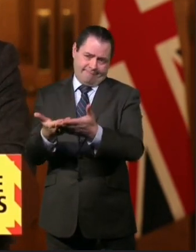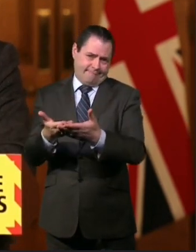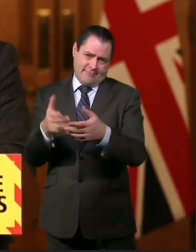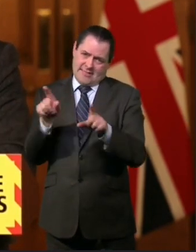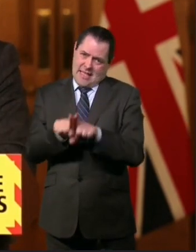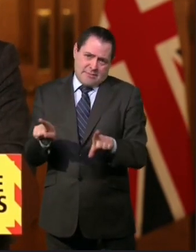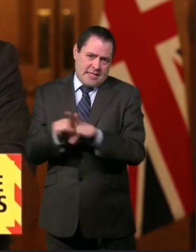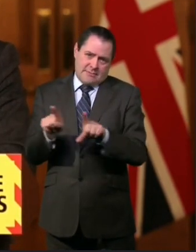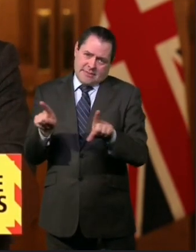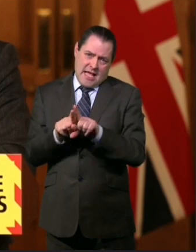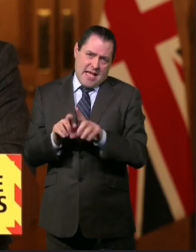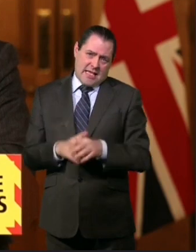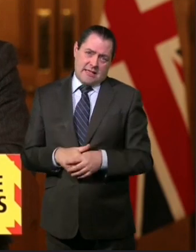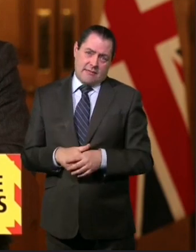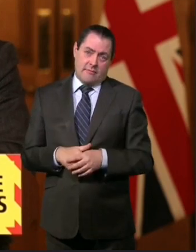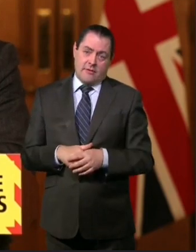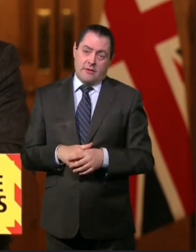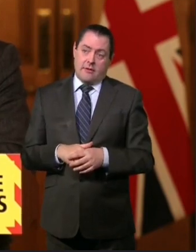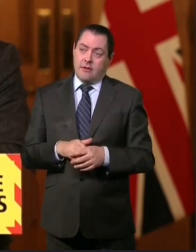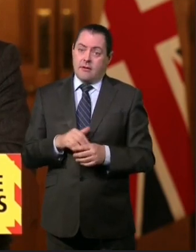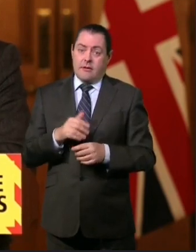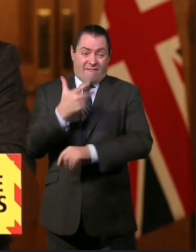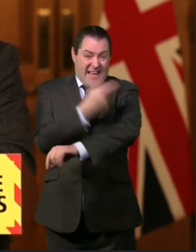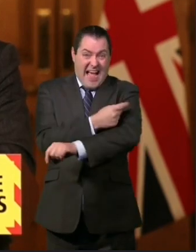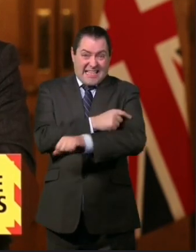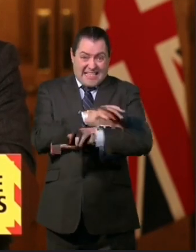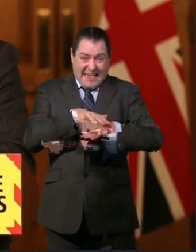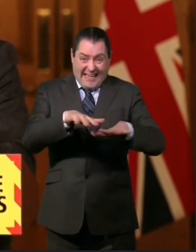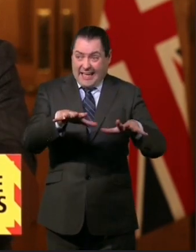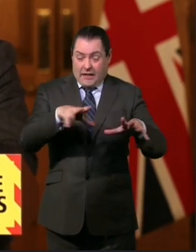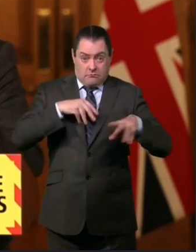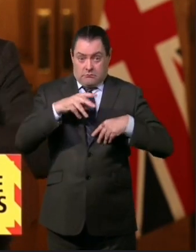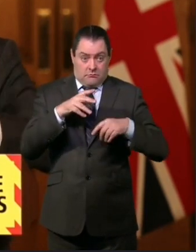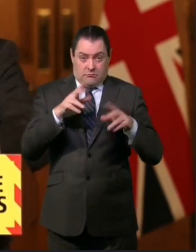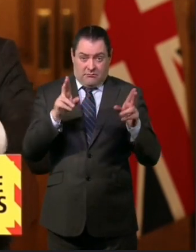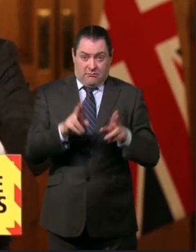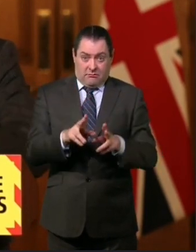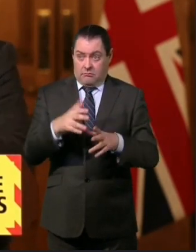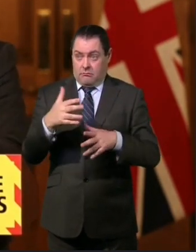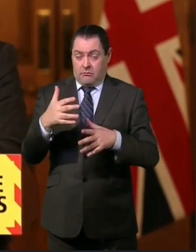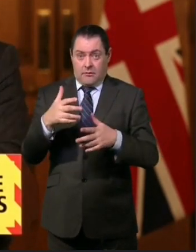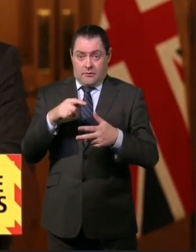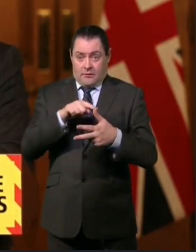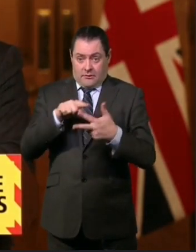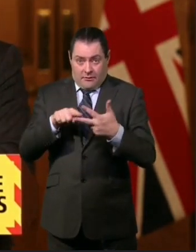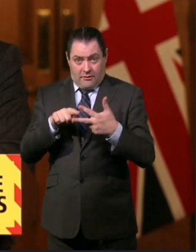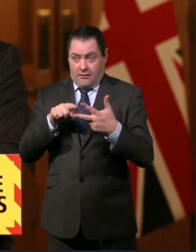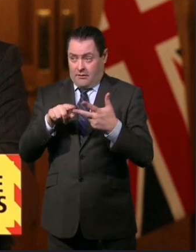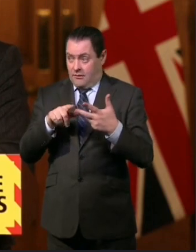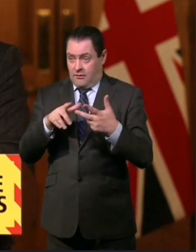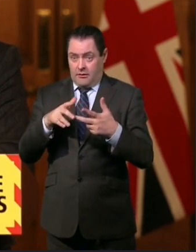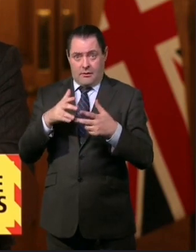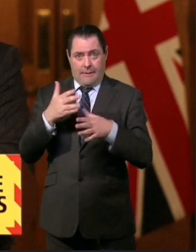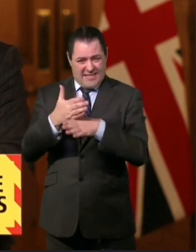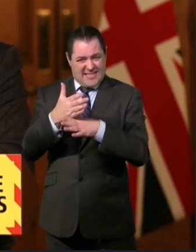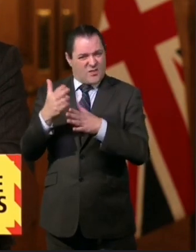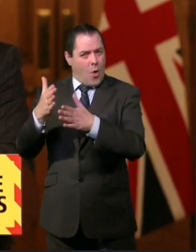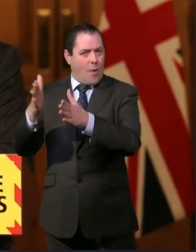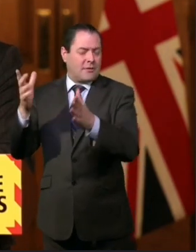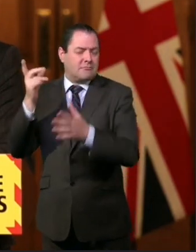can roll out the vaccine, the faster we can get on with giving business what they really want, which is certainty